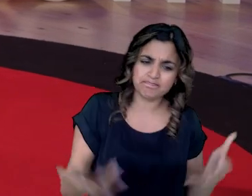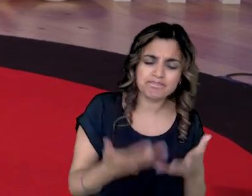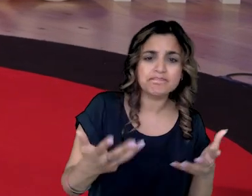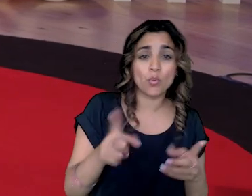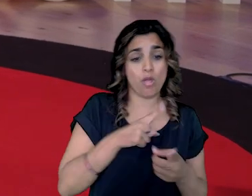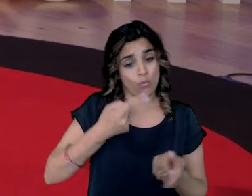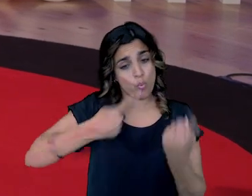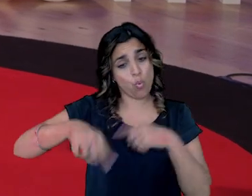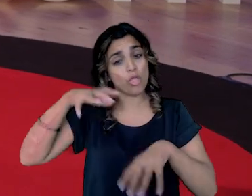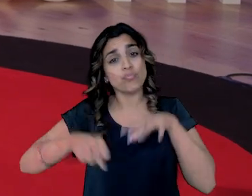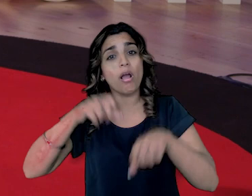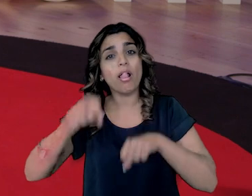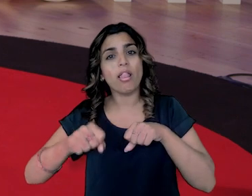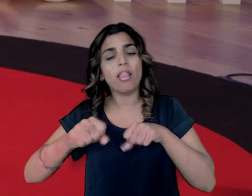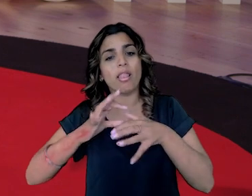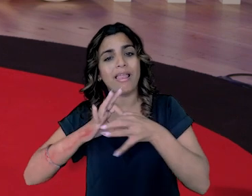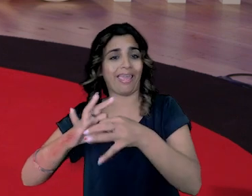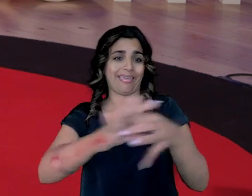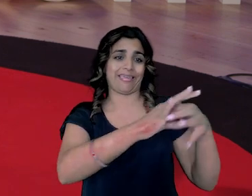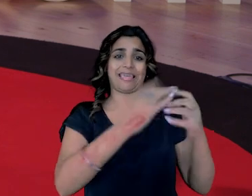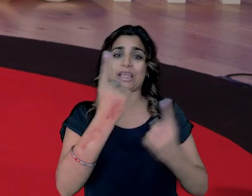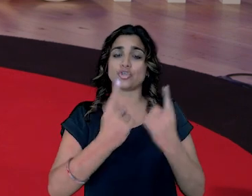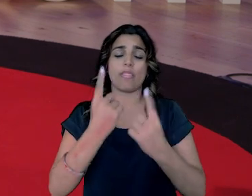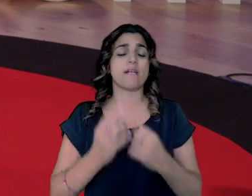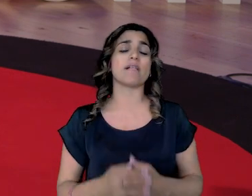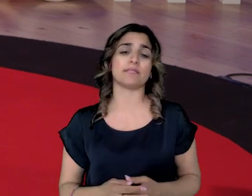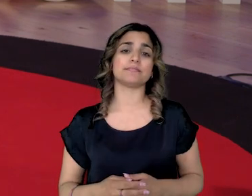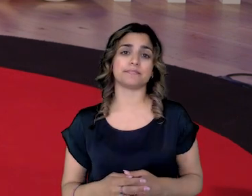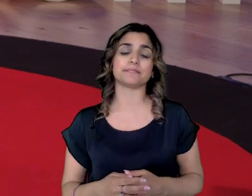our own struggles are tied to everybody else's